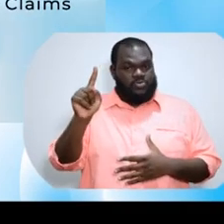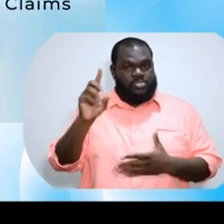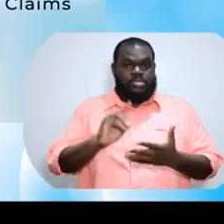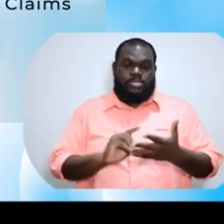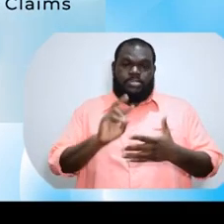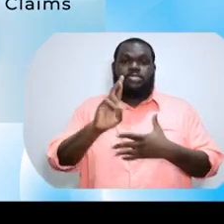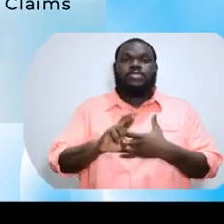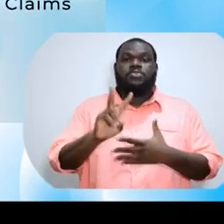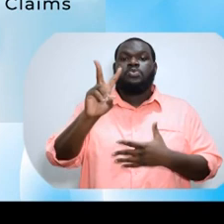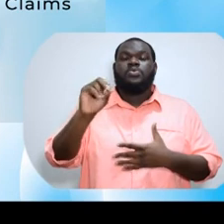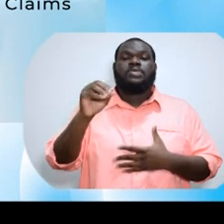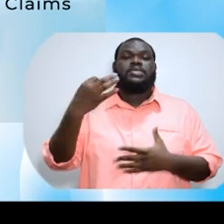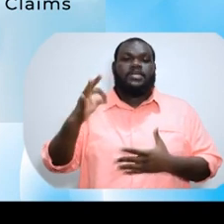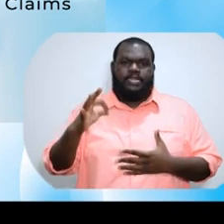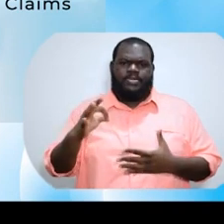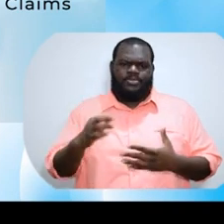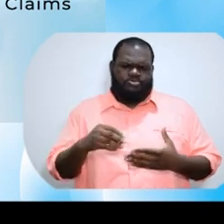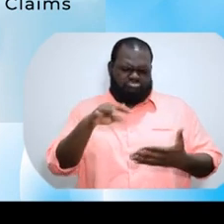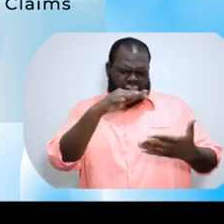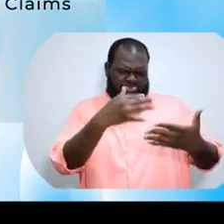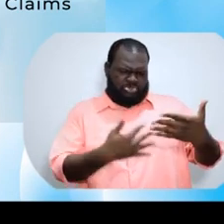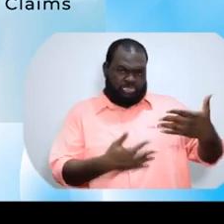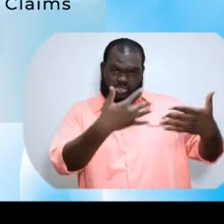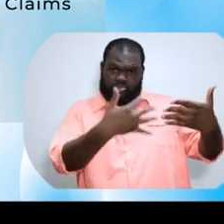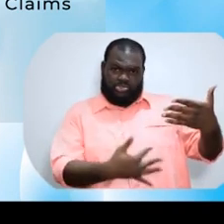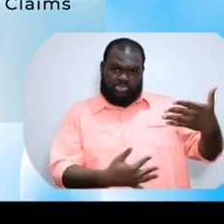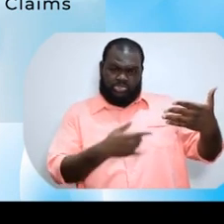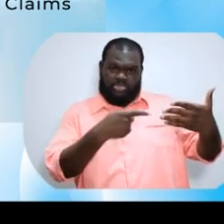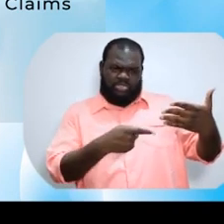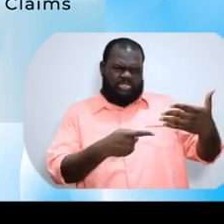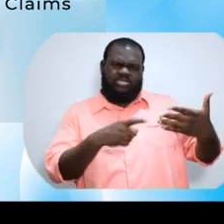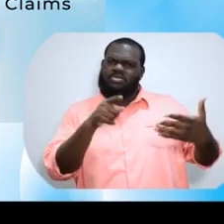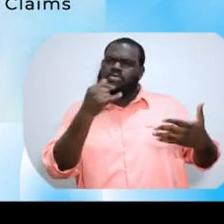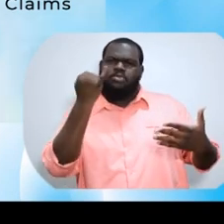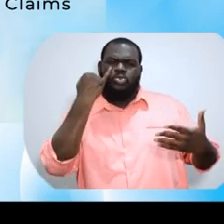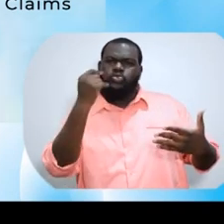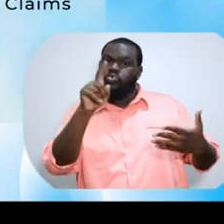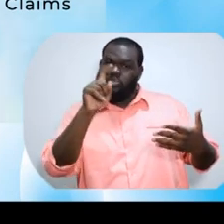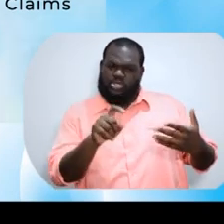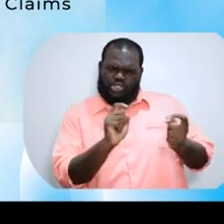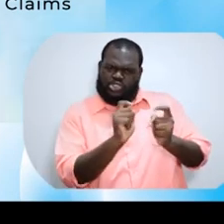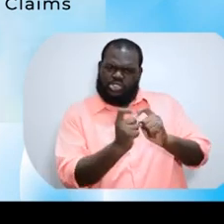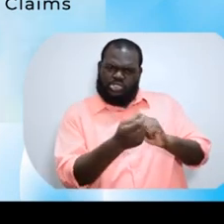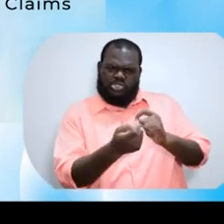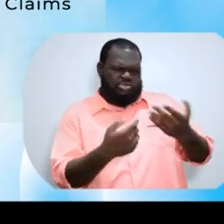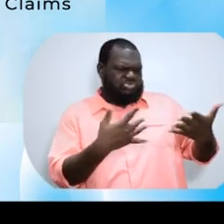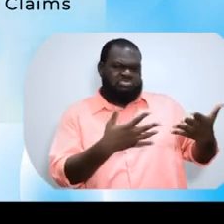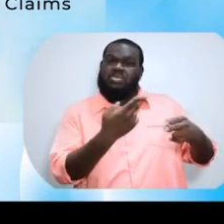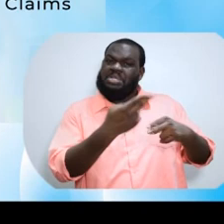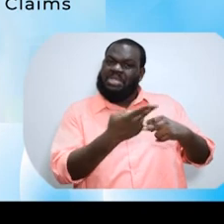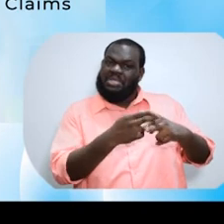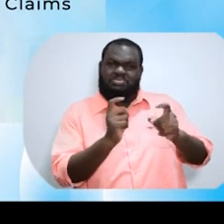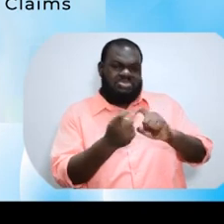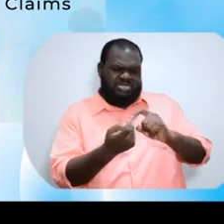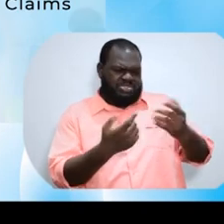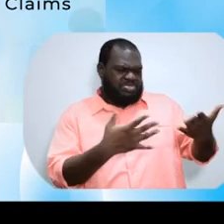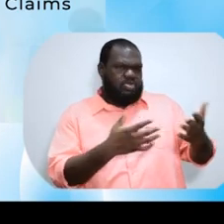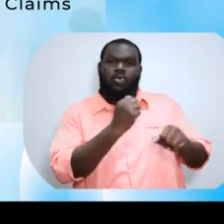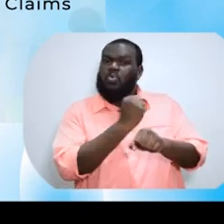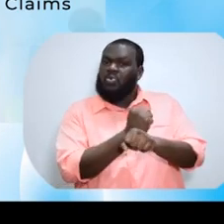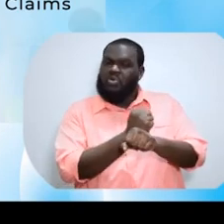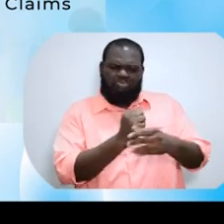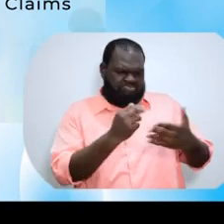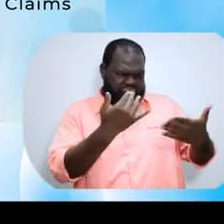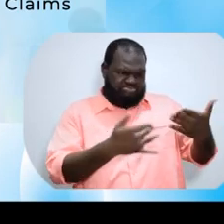particulars as stated on the preliminary list of electors, such as names, occupations, and transfers in relation to their addresses,